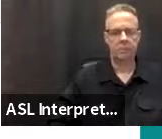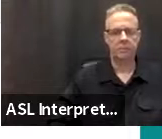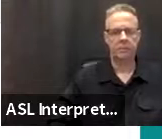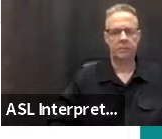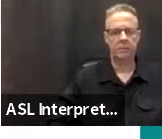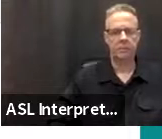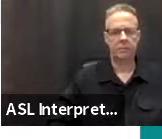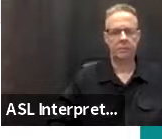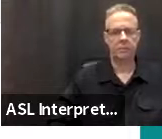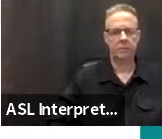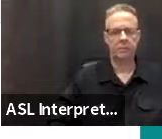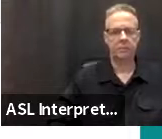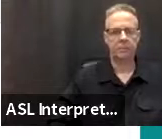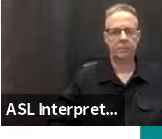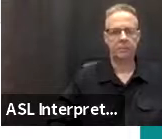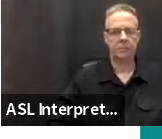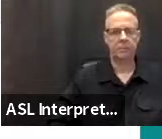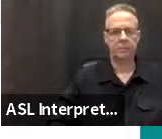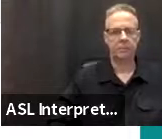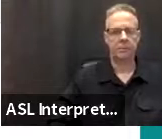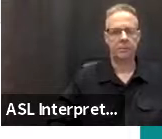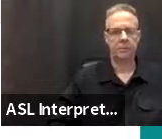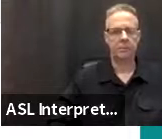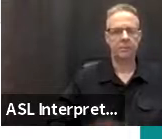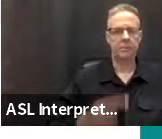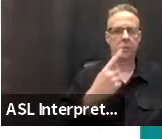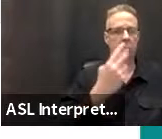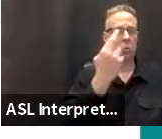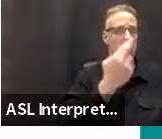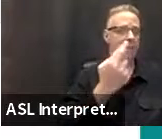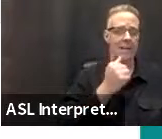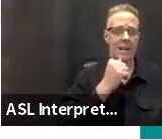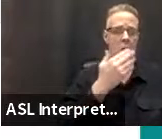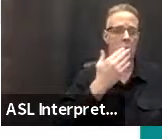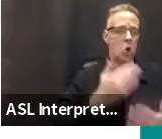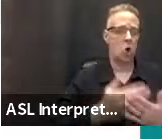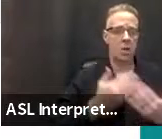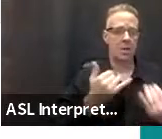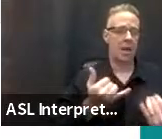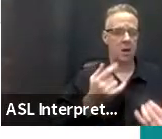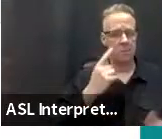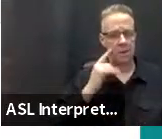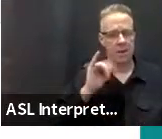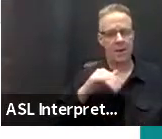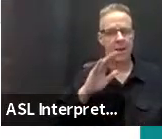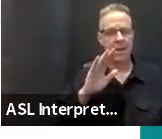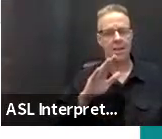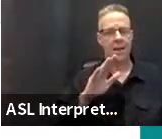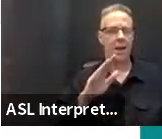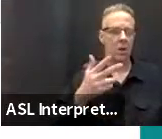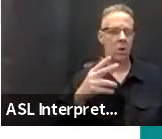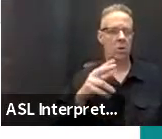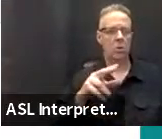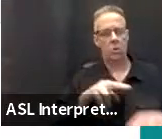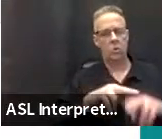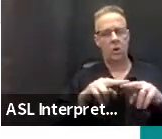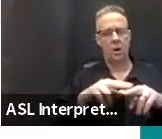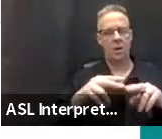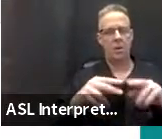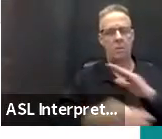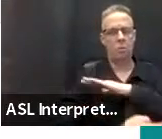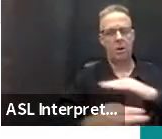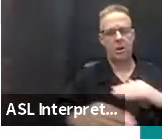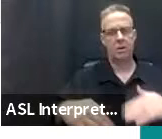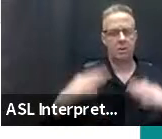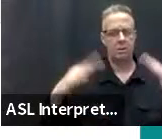I will just mention that one reason that it's not where it is now is because of the rail bridge downstream, that the opening for that is